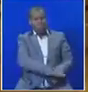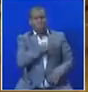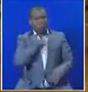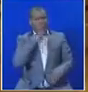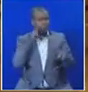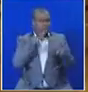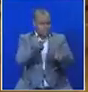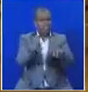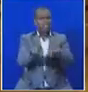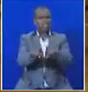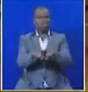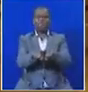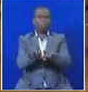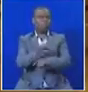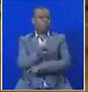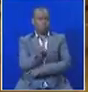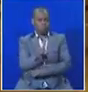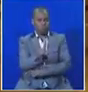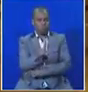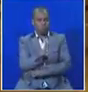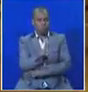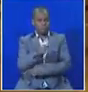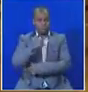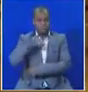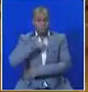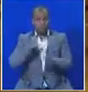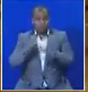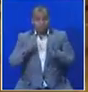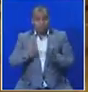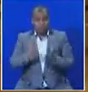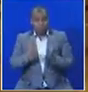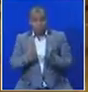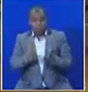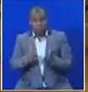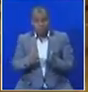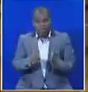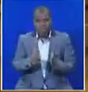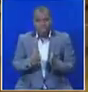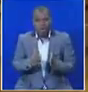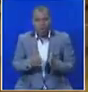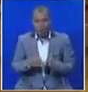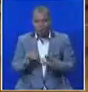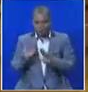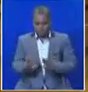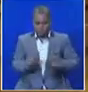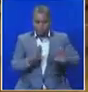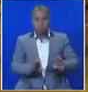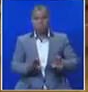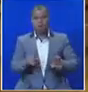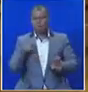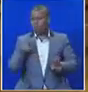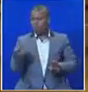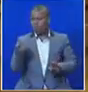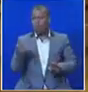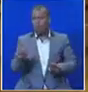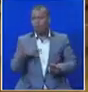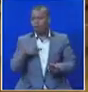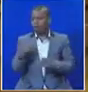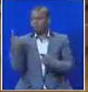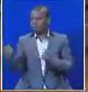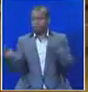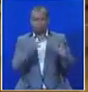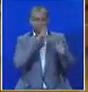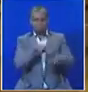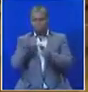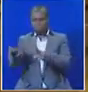Our humanity, botho ba rona, is slipping away from us, and we cannot allow that. We cannot stand by as fellow